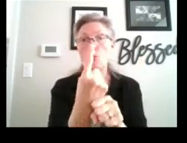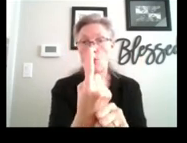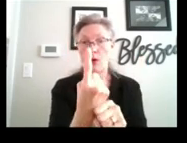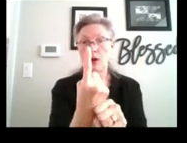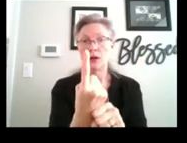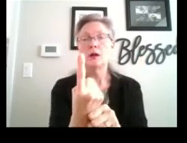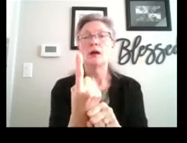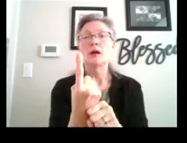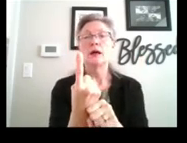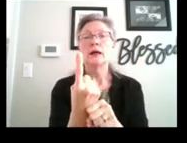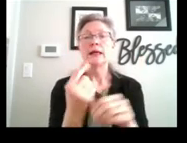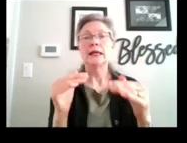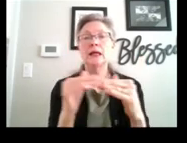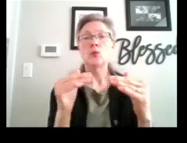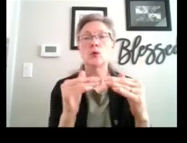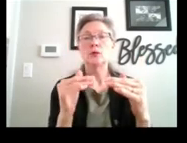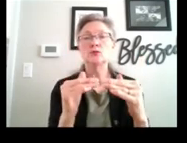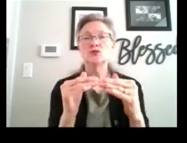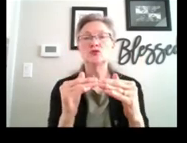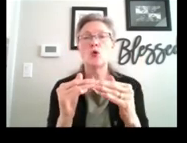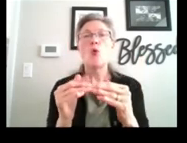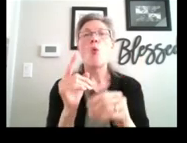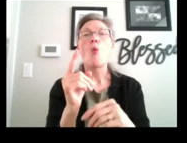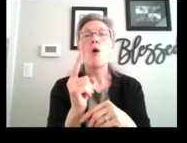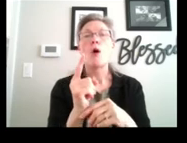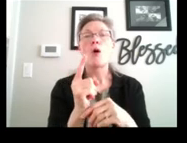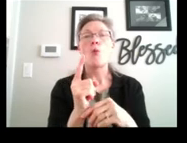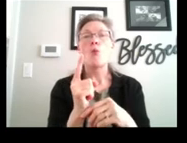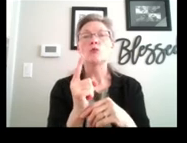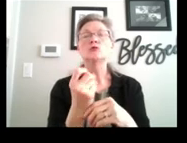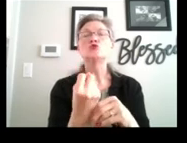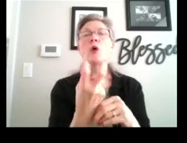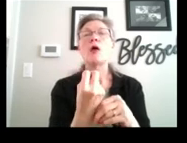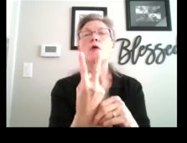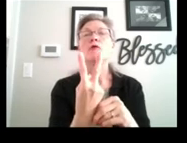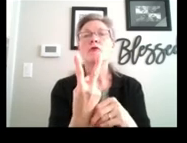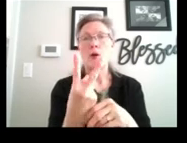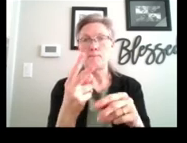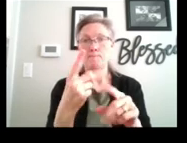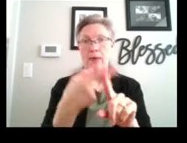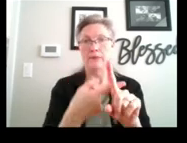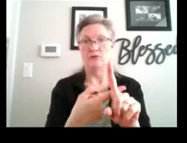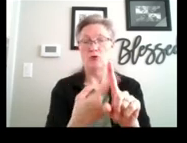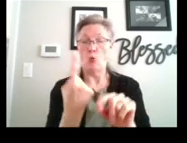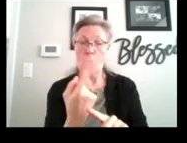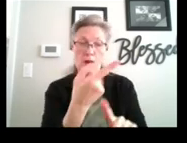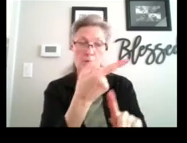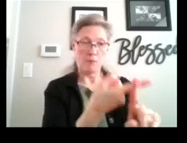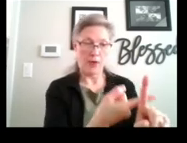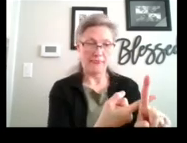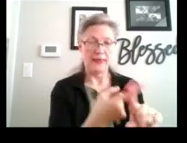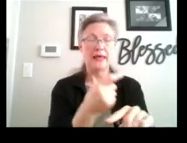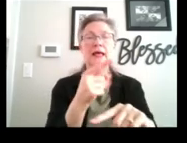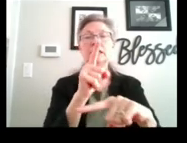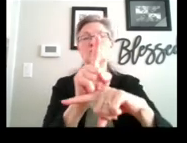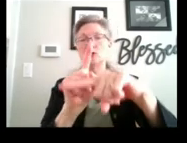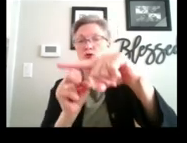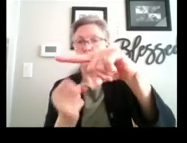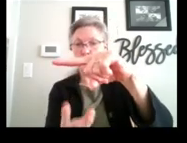is only equivalent to 1 month, 12 months. So 1 month is 1/12 of a